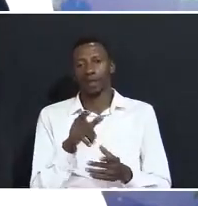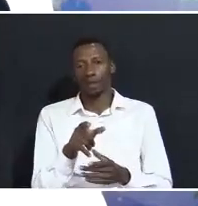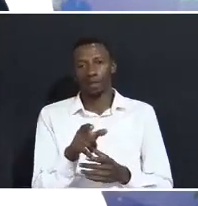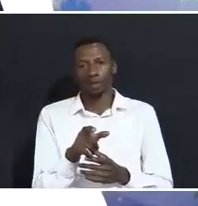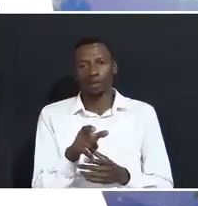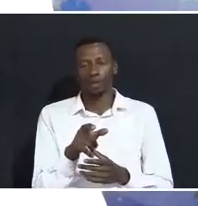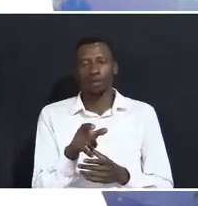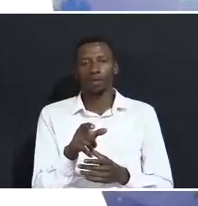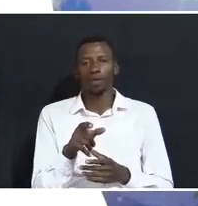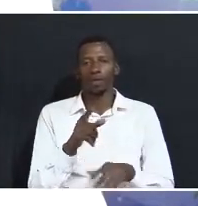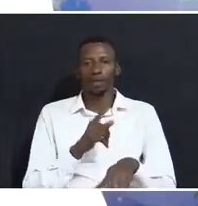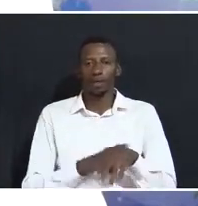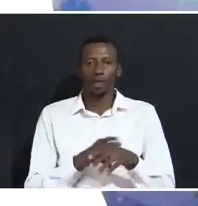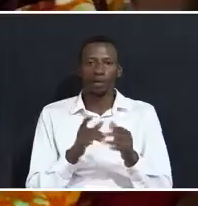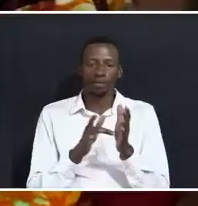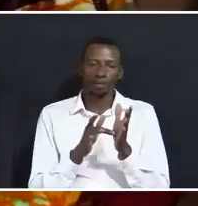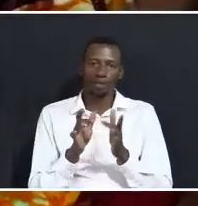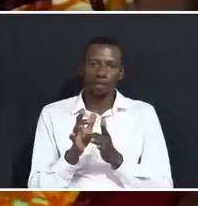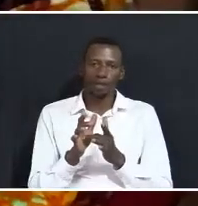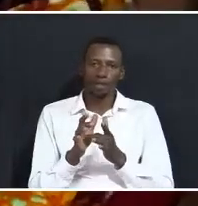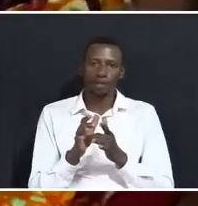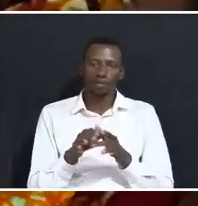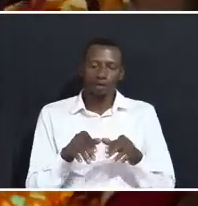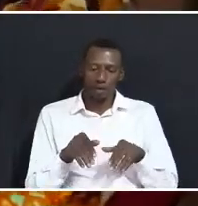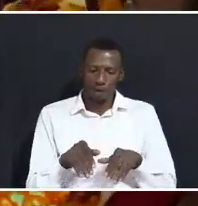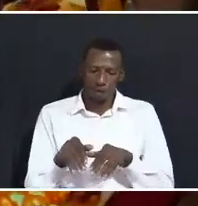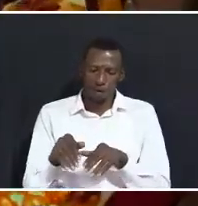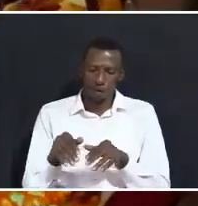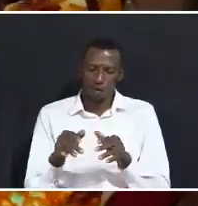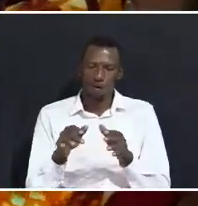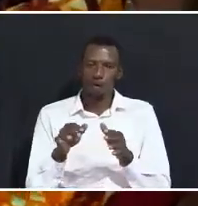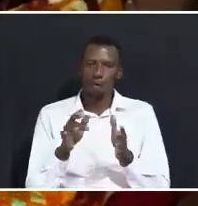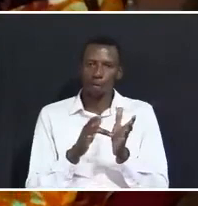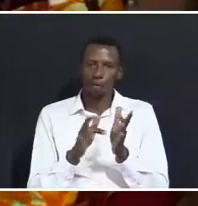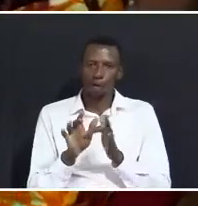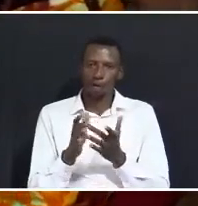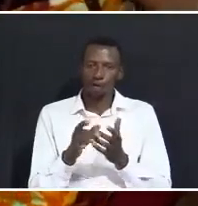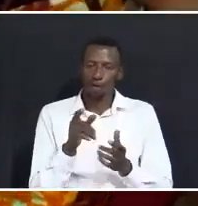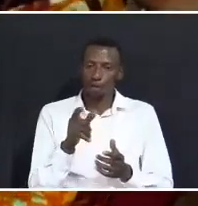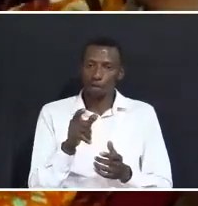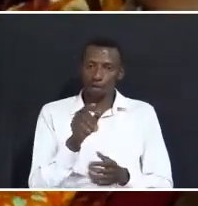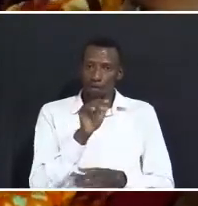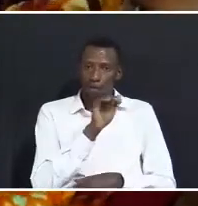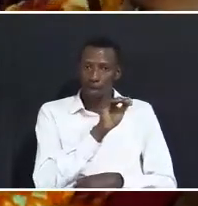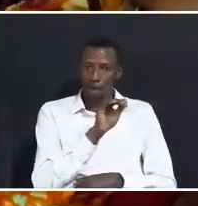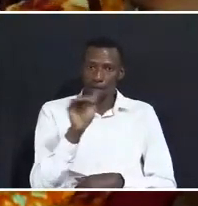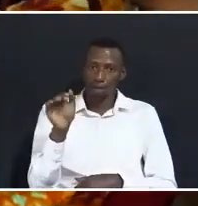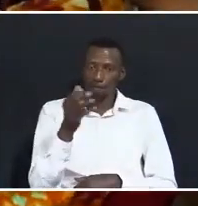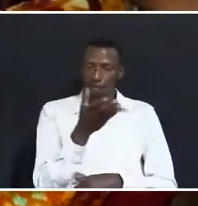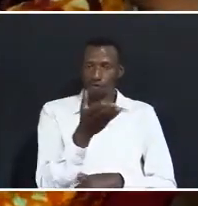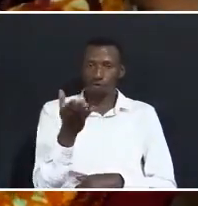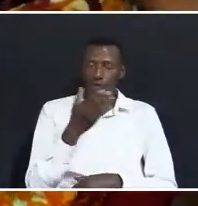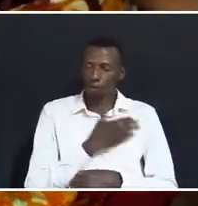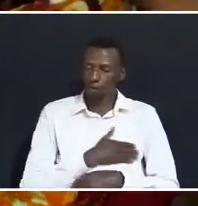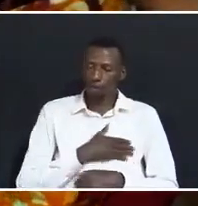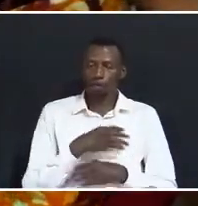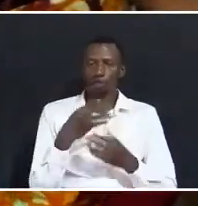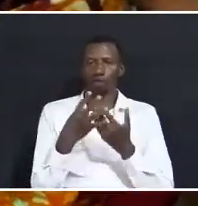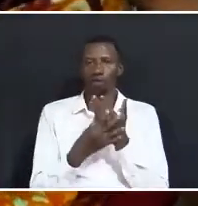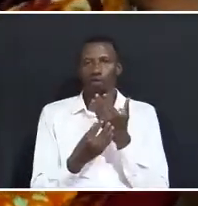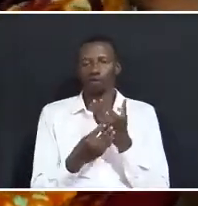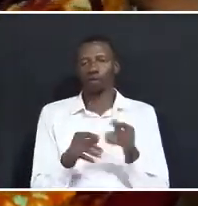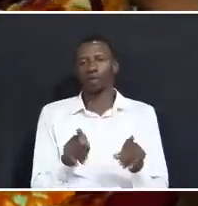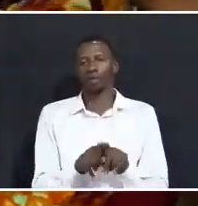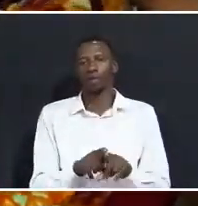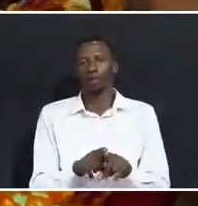Jesus, the way Jesus lives the word of God, the way he lived it, is a call upon us to take it in its fullness